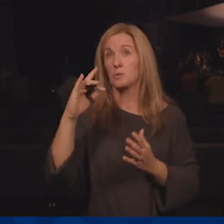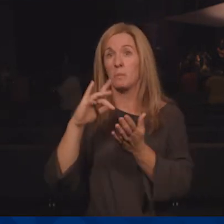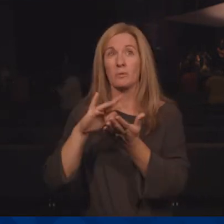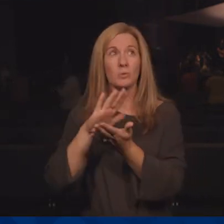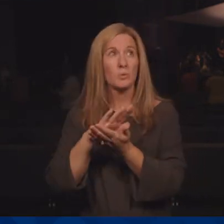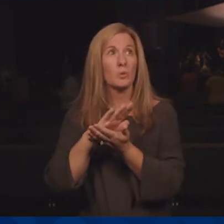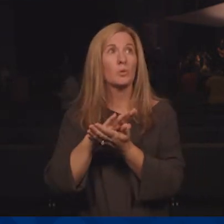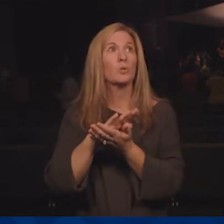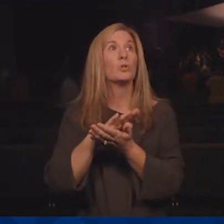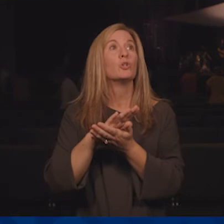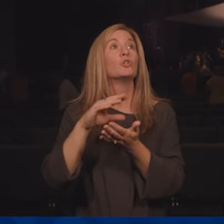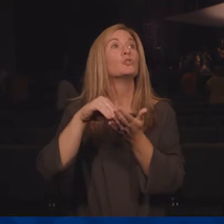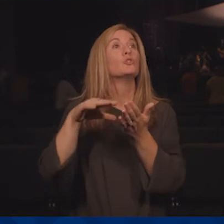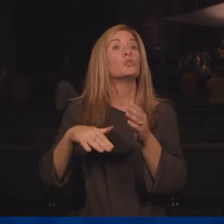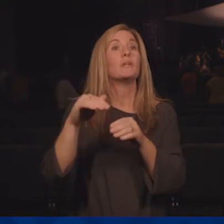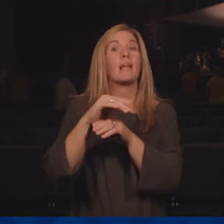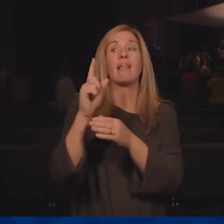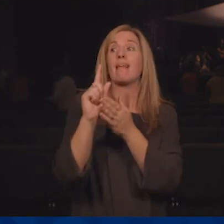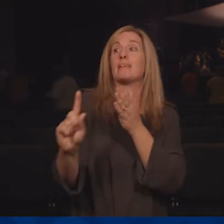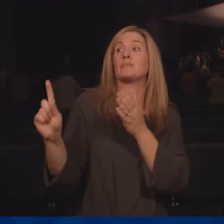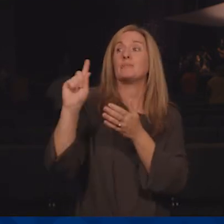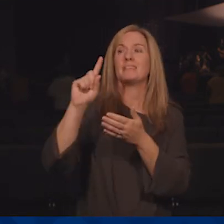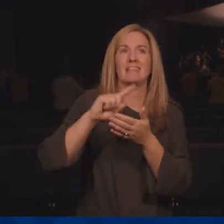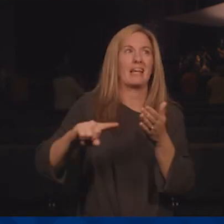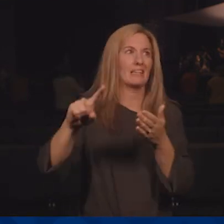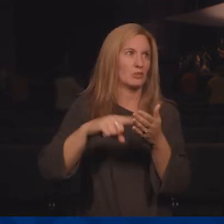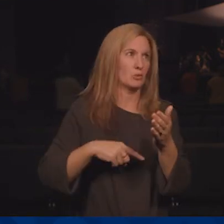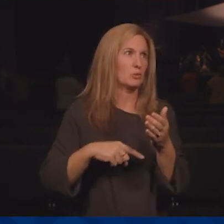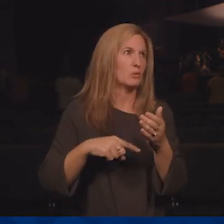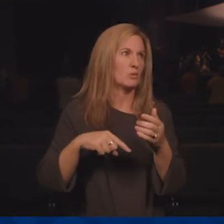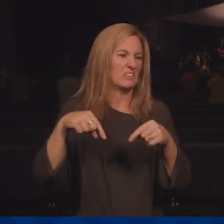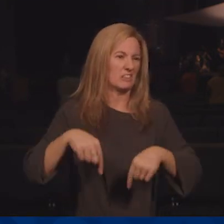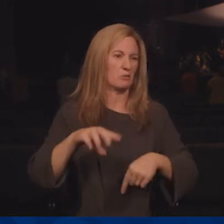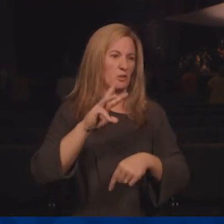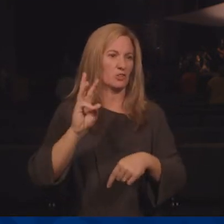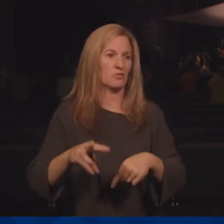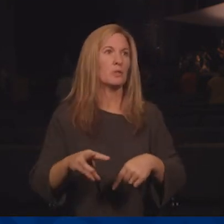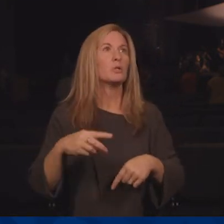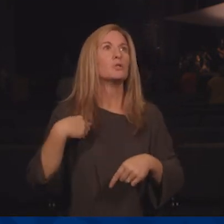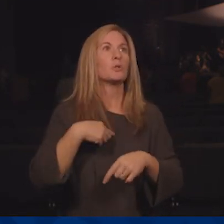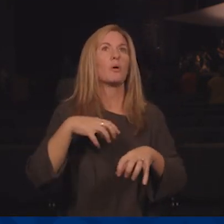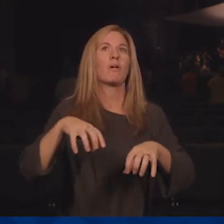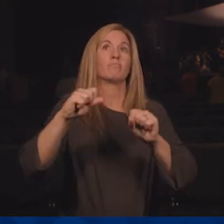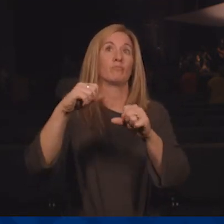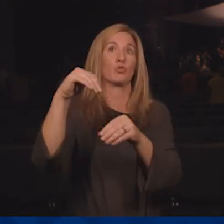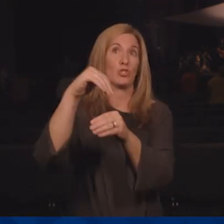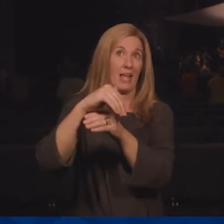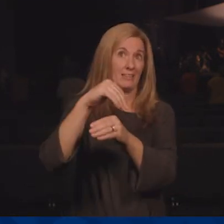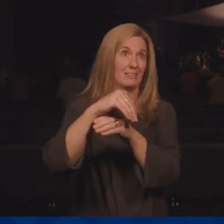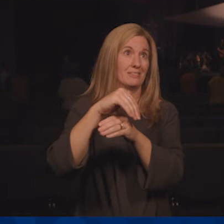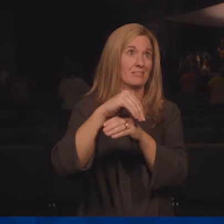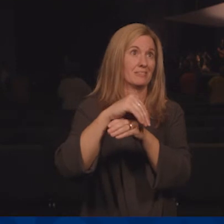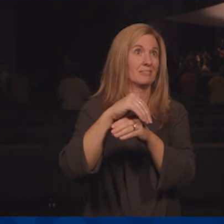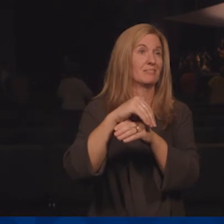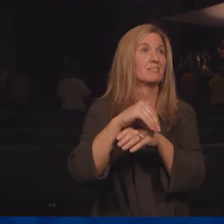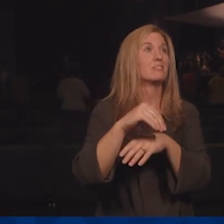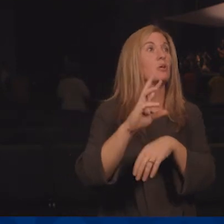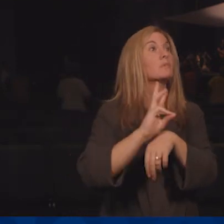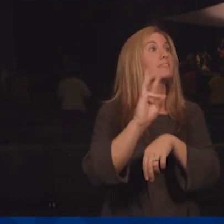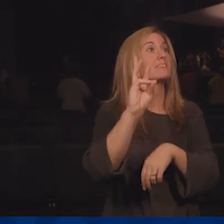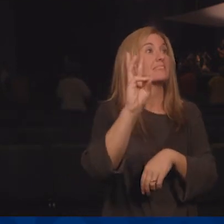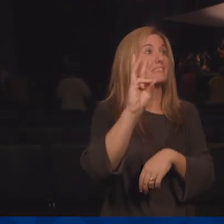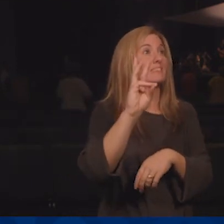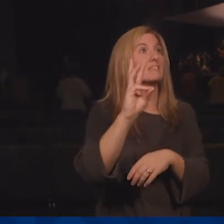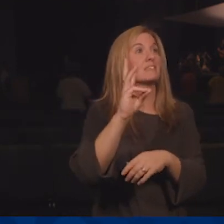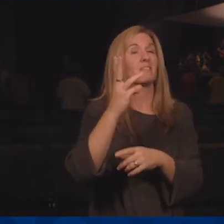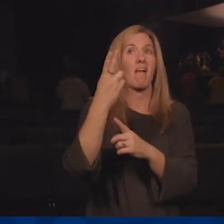had to cancel student night last week, so here at Westerville, so we're doing a rain check. We're having student night tonight. So come on out at 6 p.m. if you're a high schooler